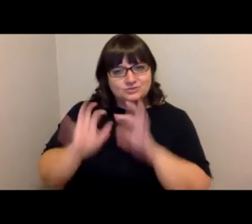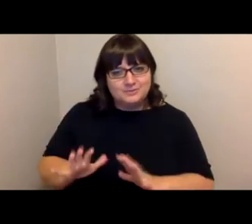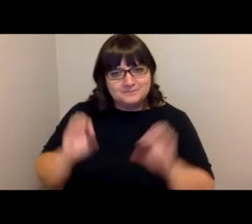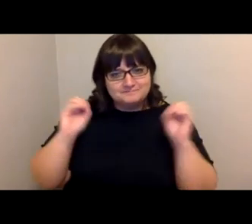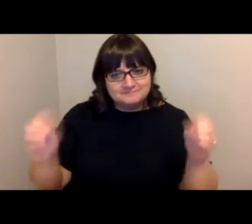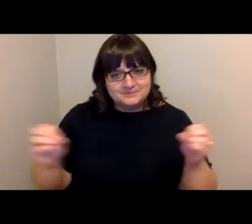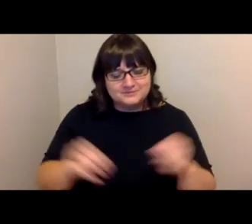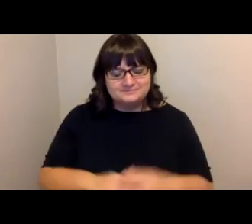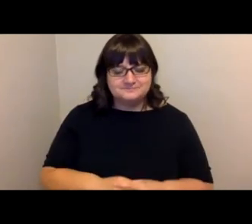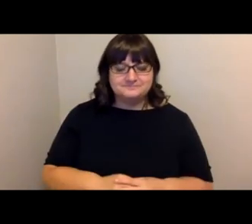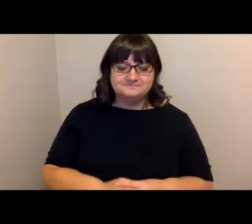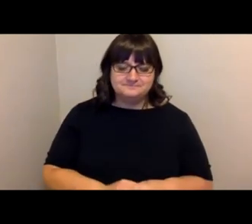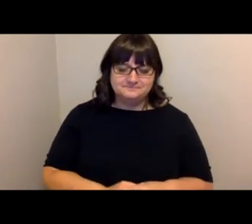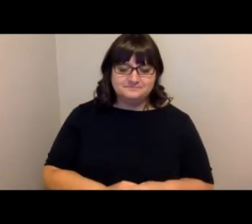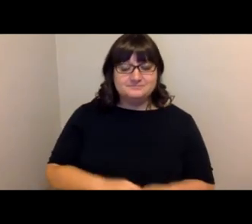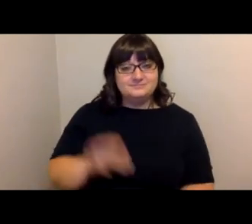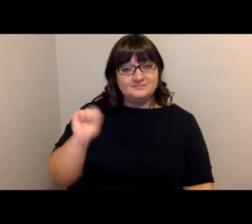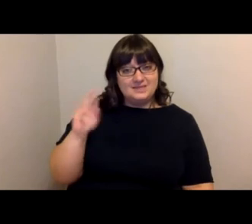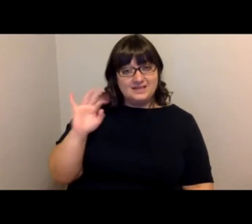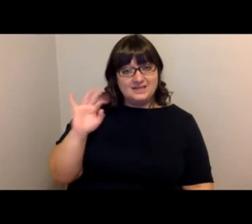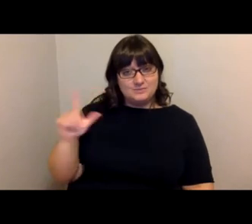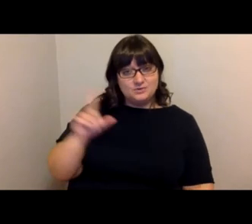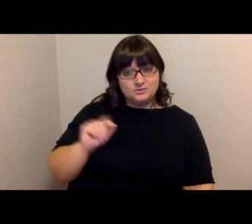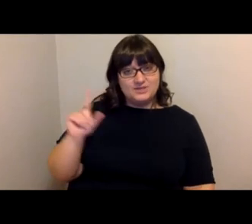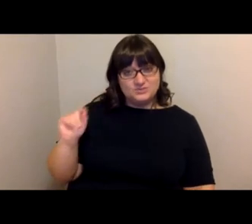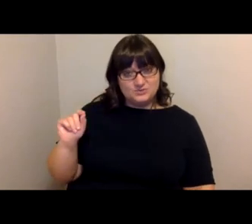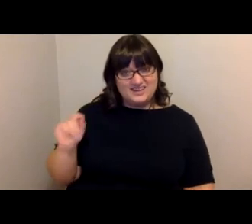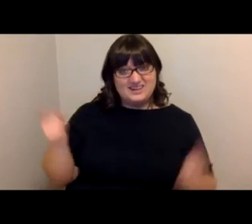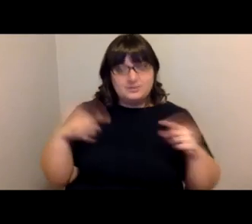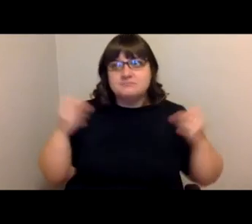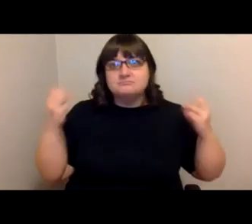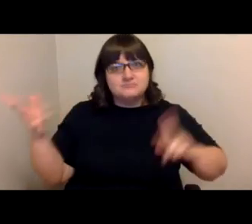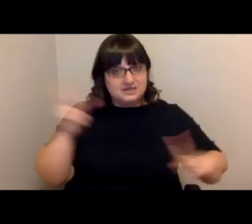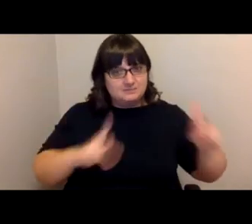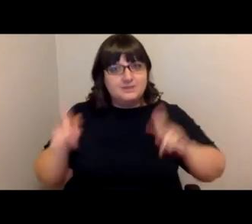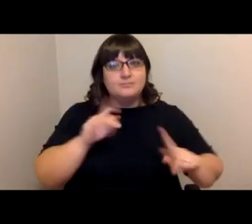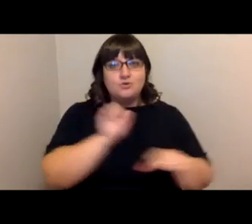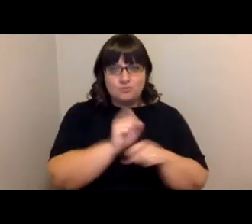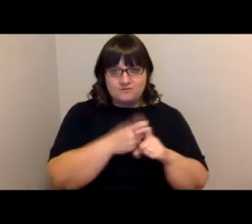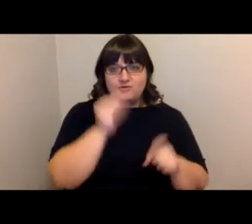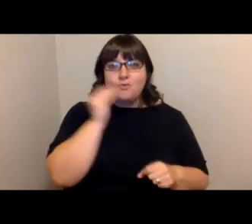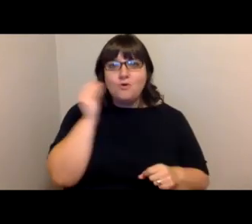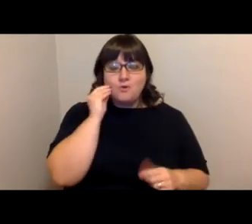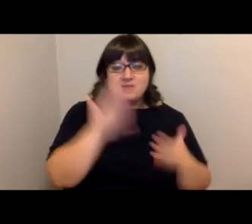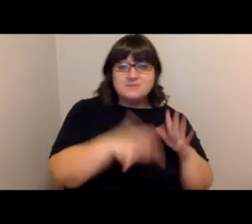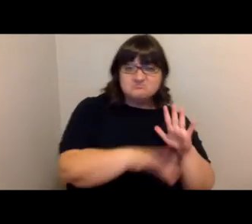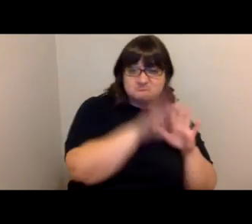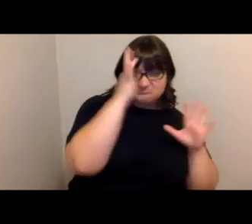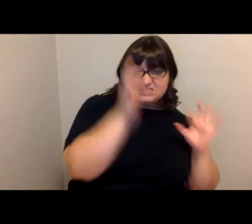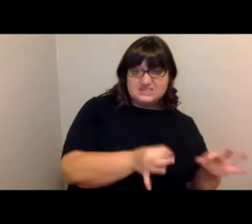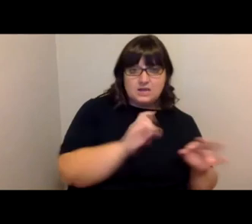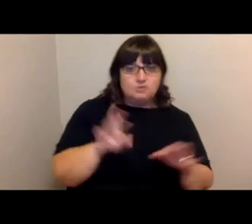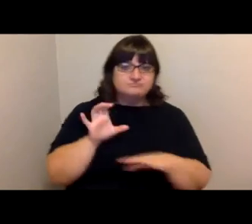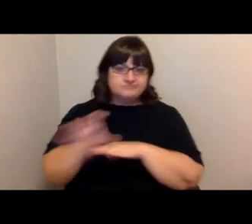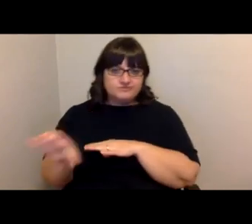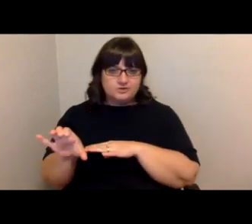2020, the majority of those who could work from home were opting or mandated to do so. Internet